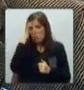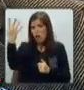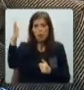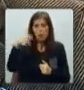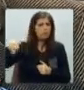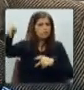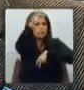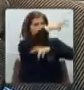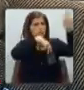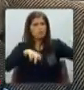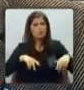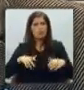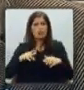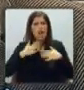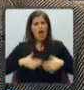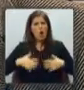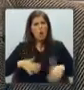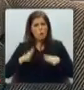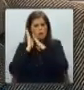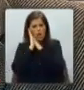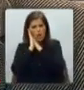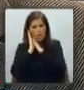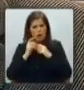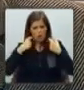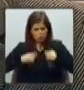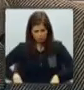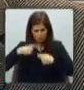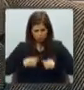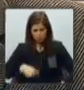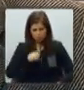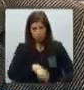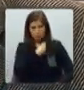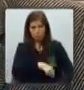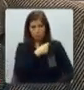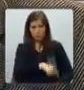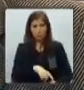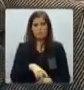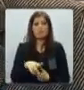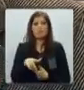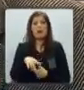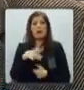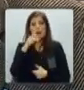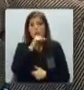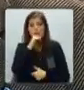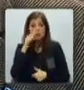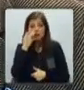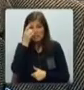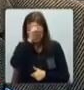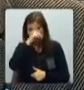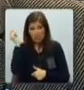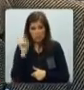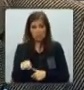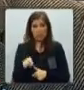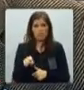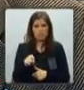crazy people in pajamas, stripes, white and blue stripes. And